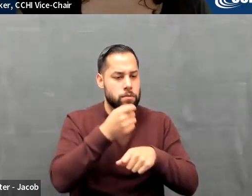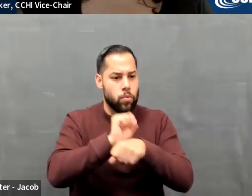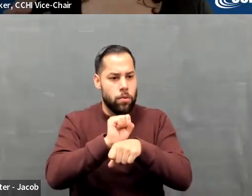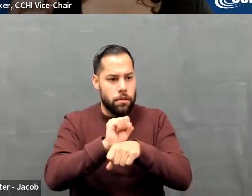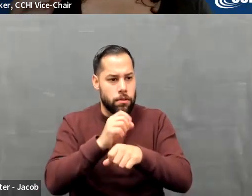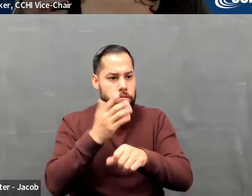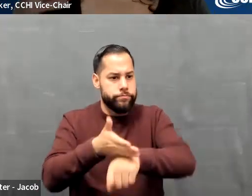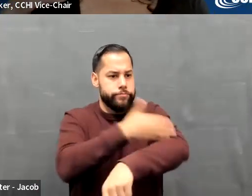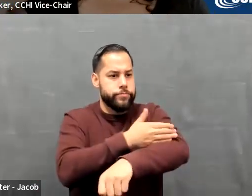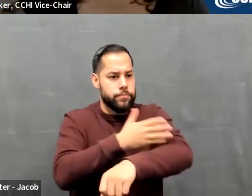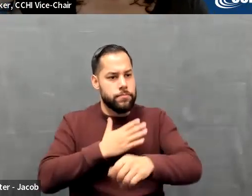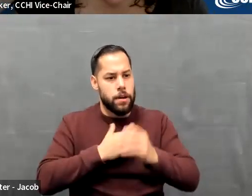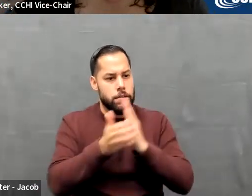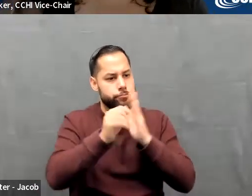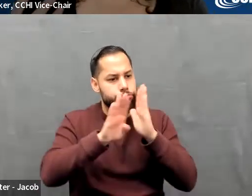So